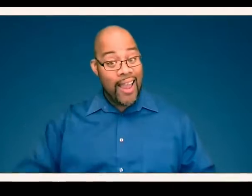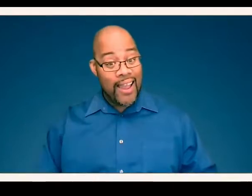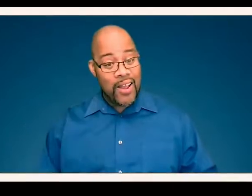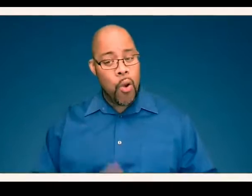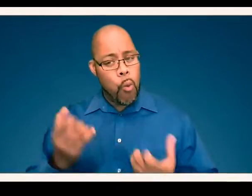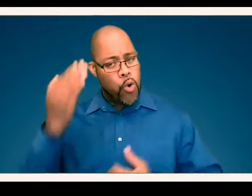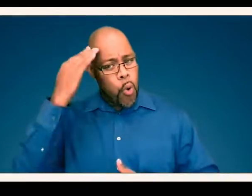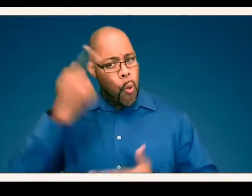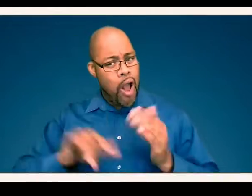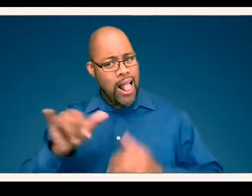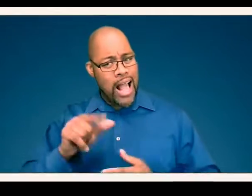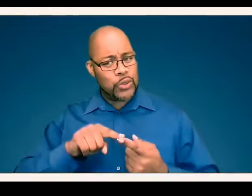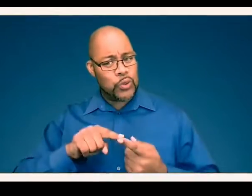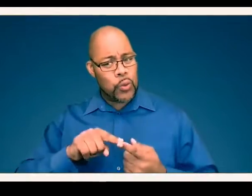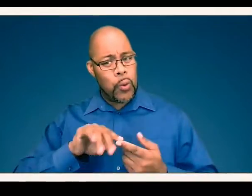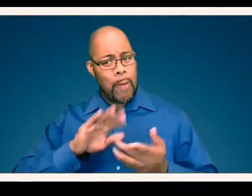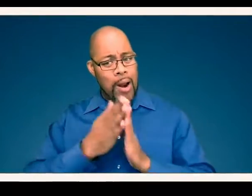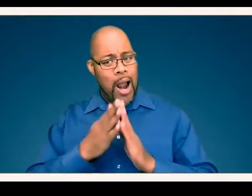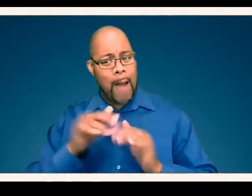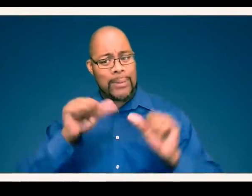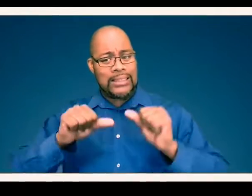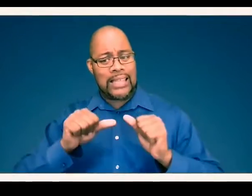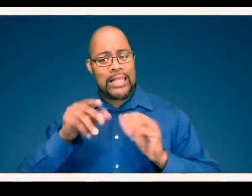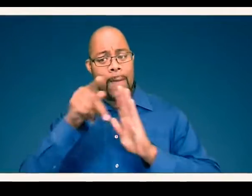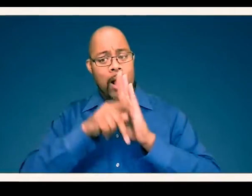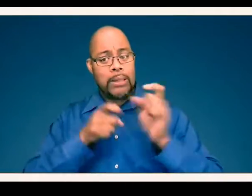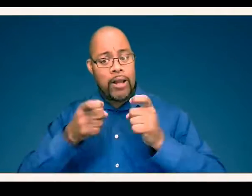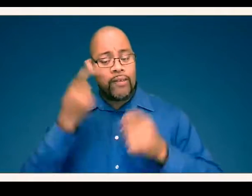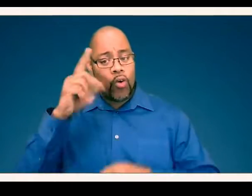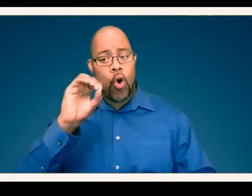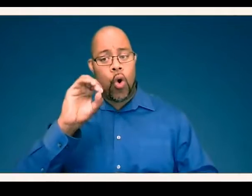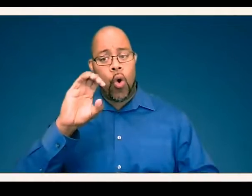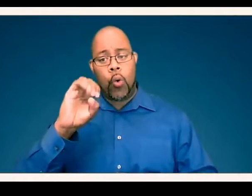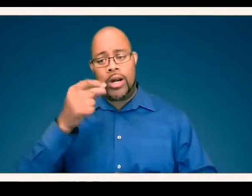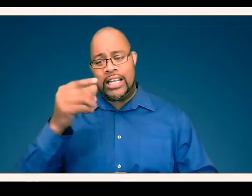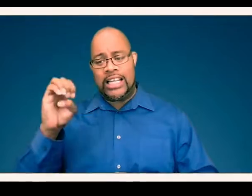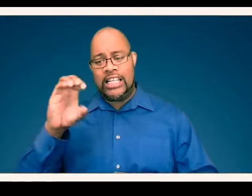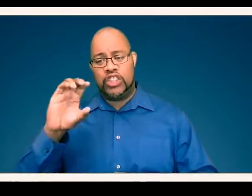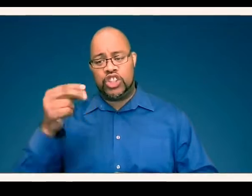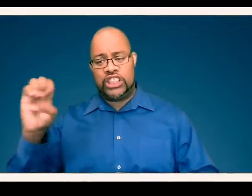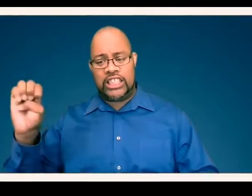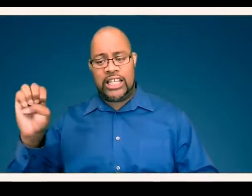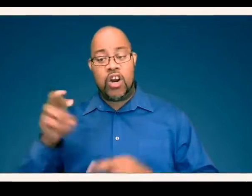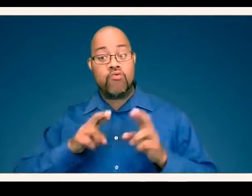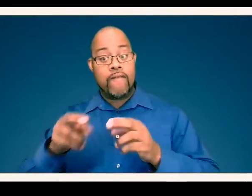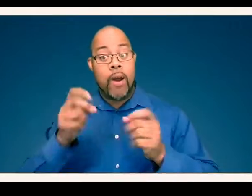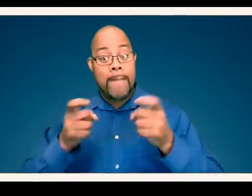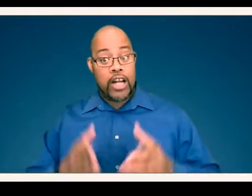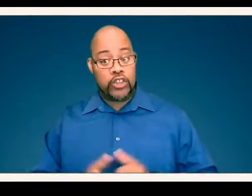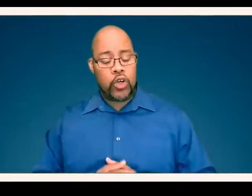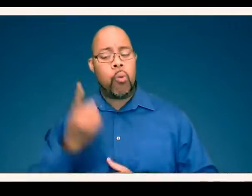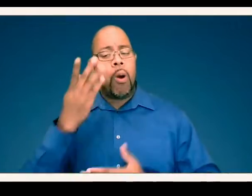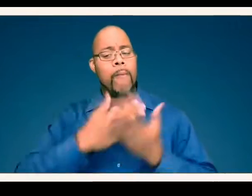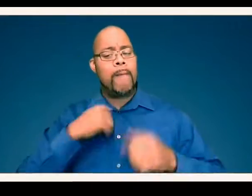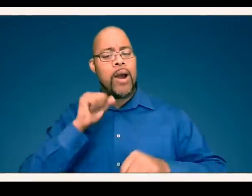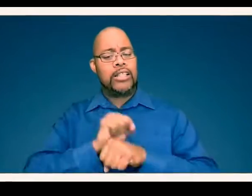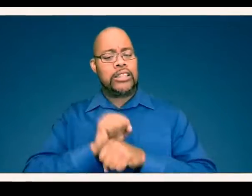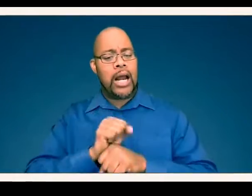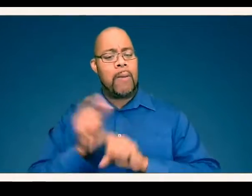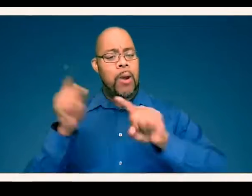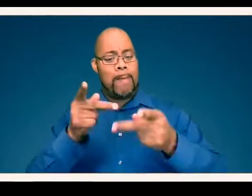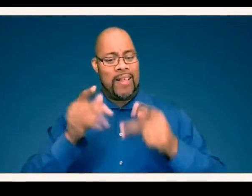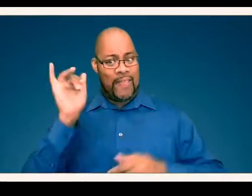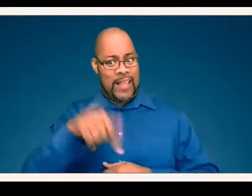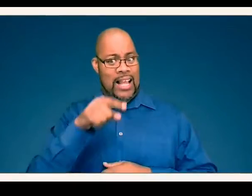Hey y'all, so you want to know what it's like to be the science and policy manager for Ogeechee riverkeeper? Well, one of the parts of my job are coming